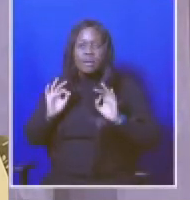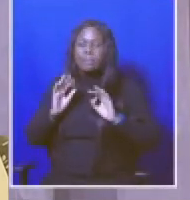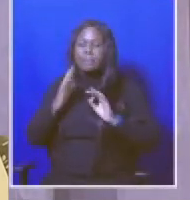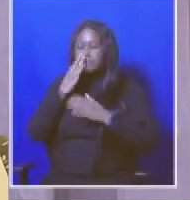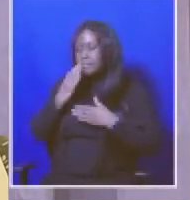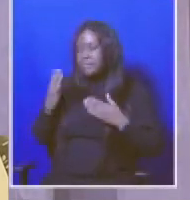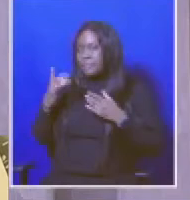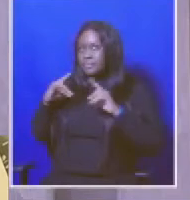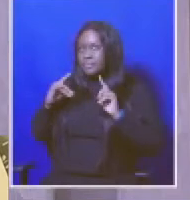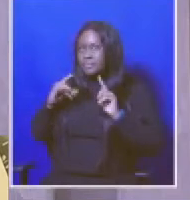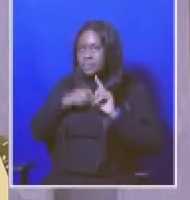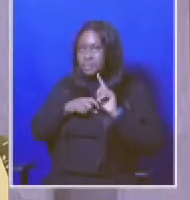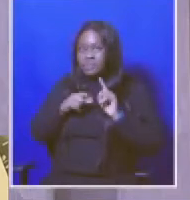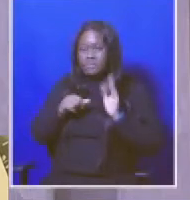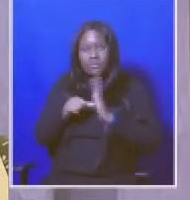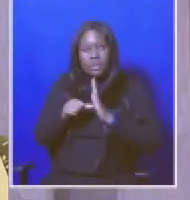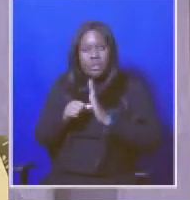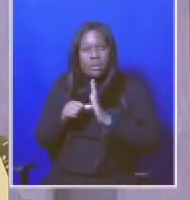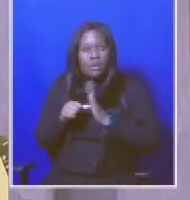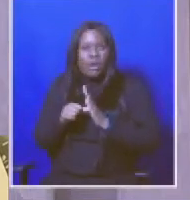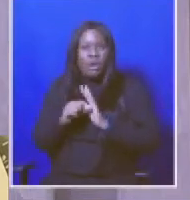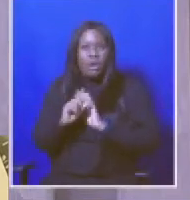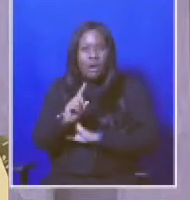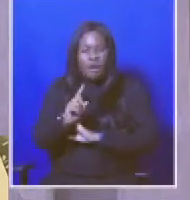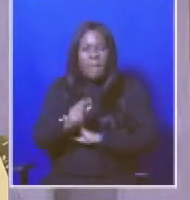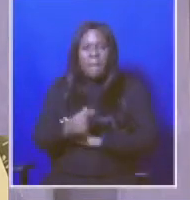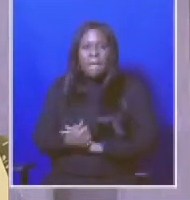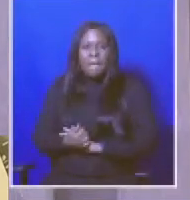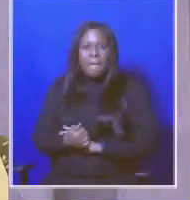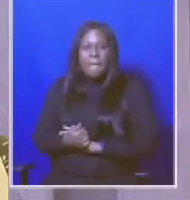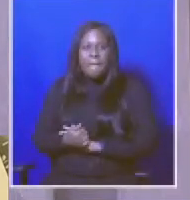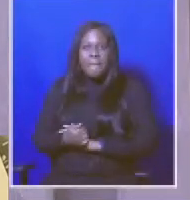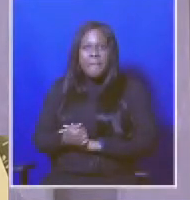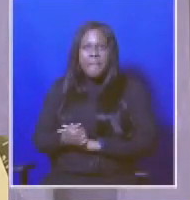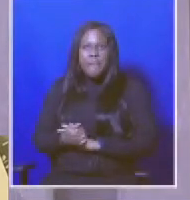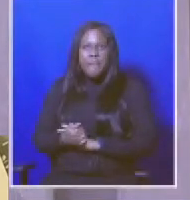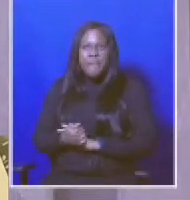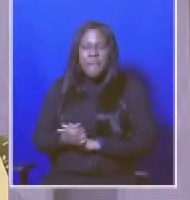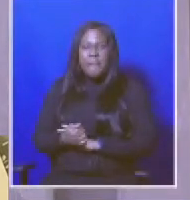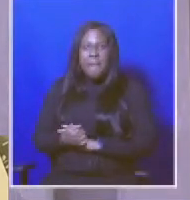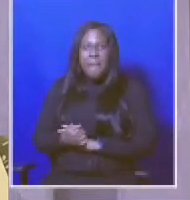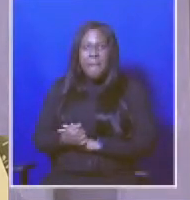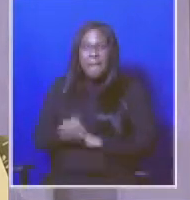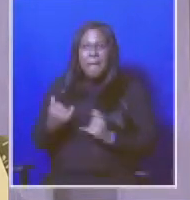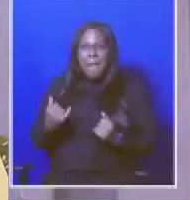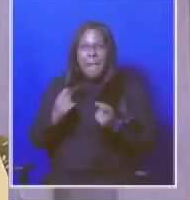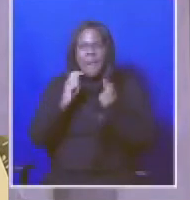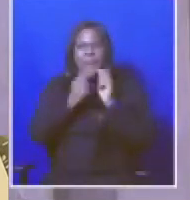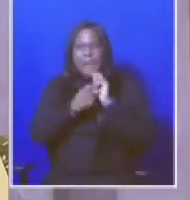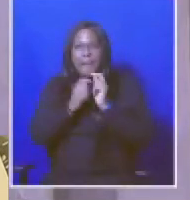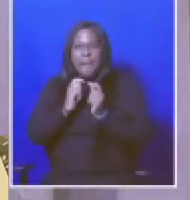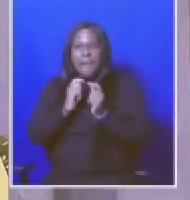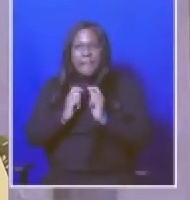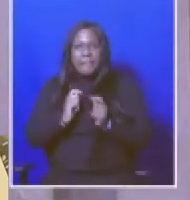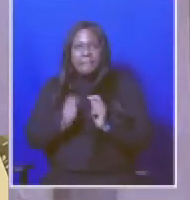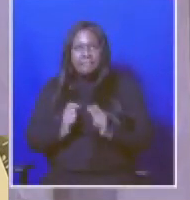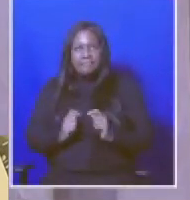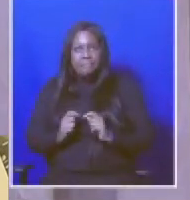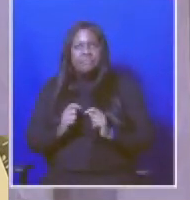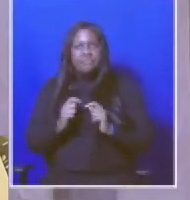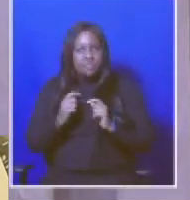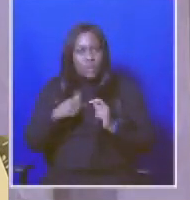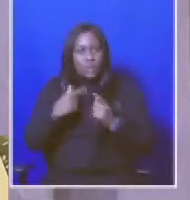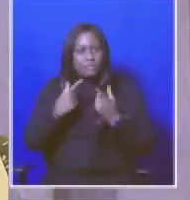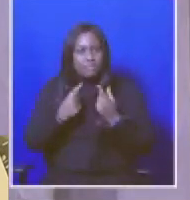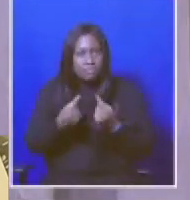what is of critical importance to us is that as we execute these reforms, we are putting communities